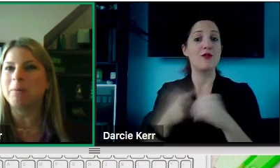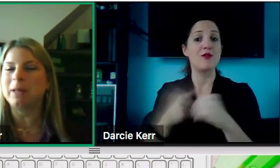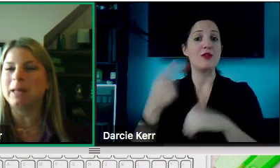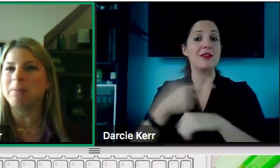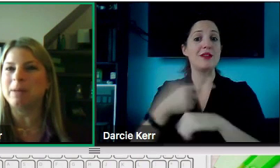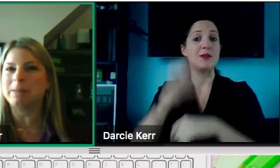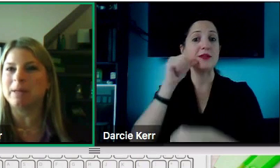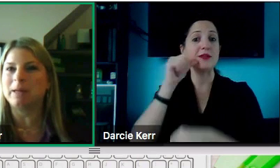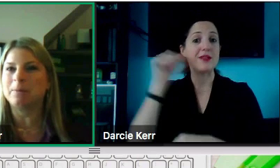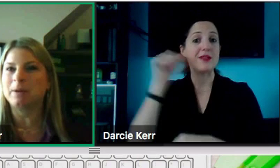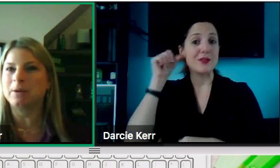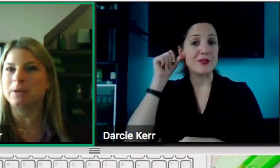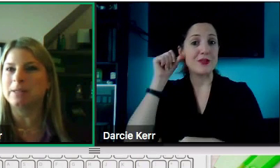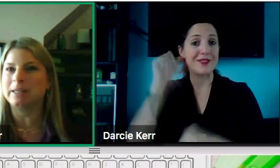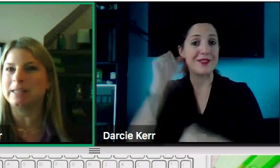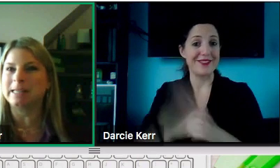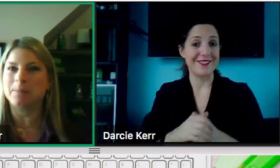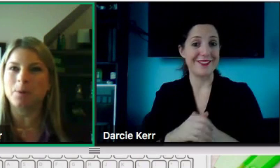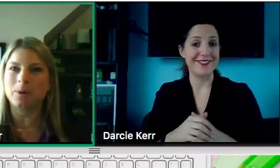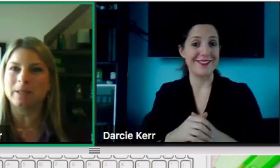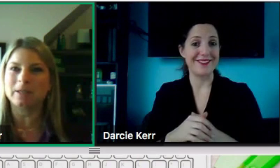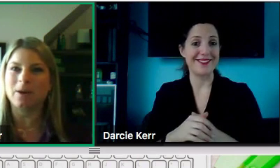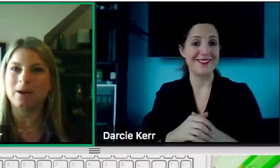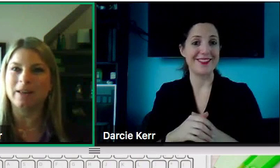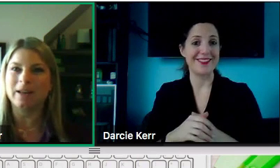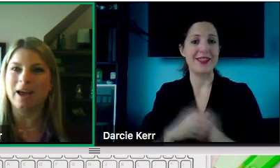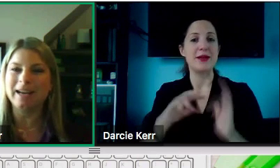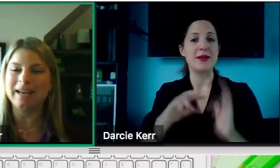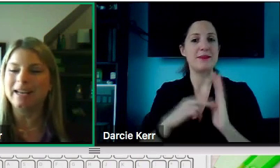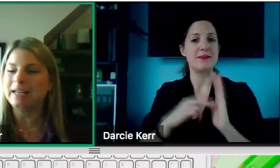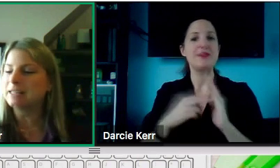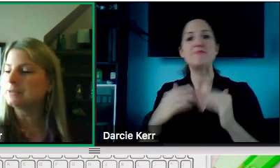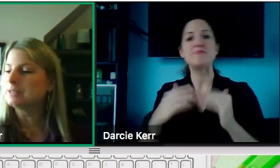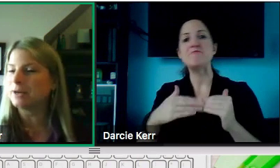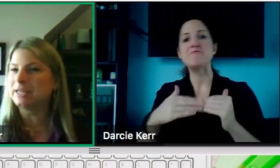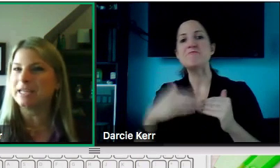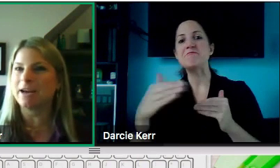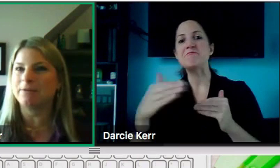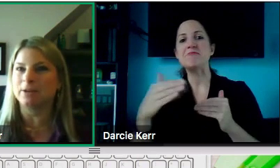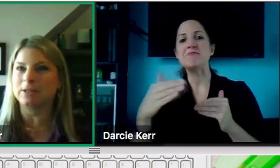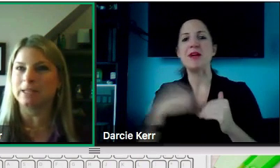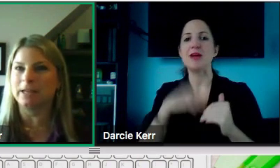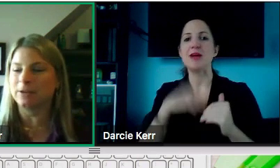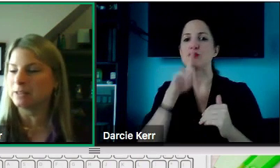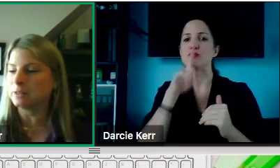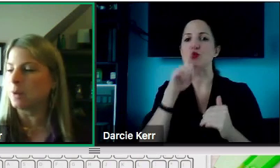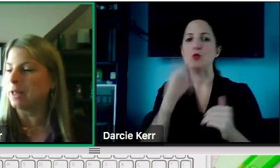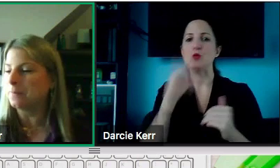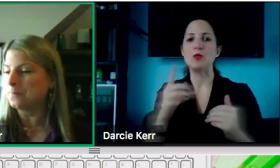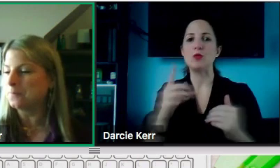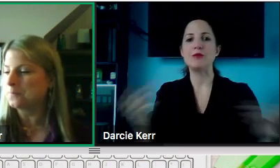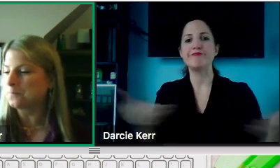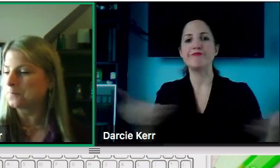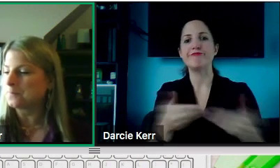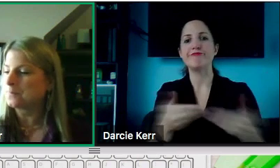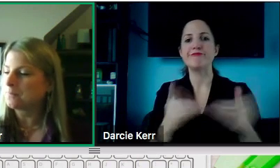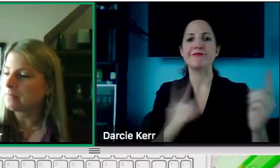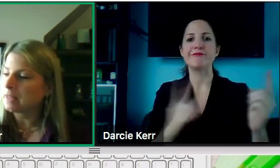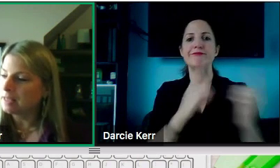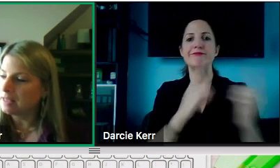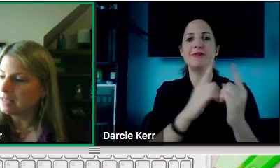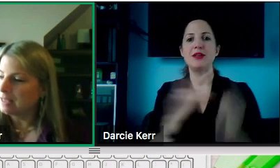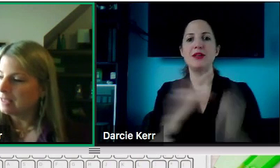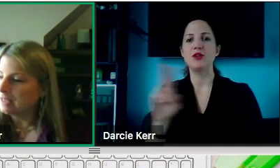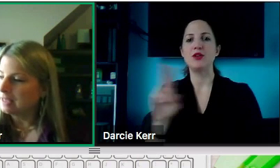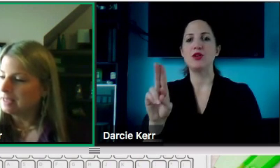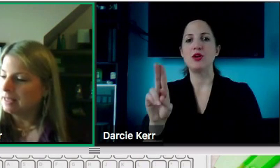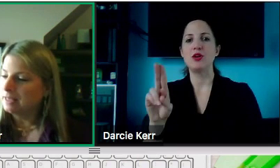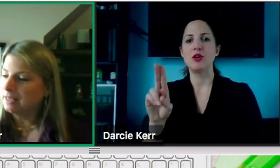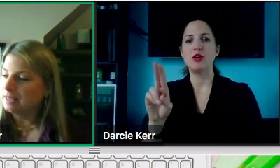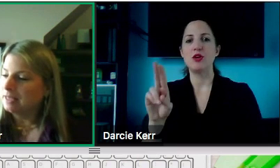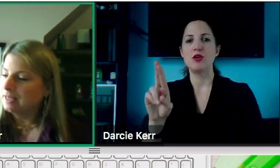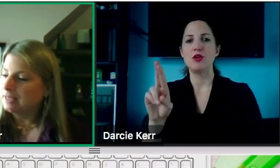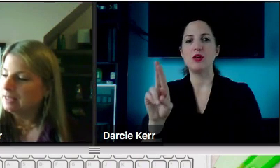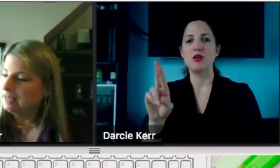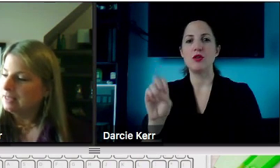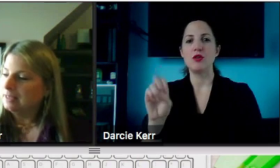you'll probably be speaking with Ursa at some point along the line. So it's great to have Ursa here as well.